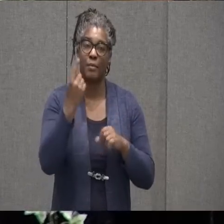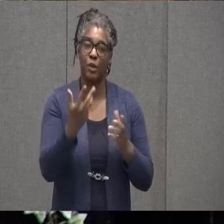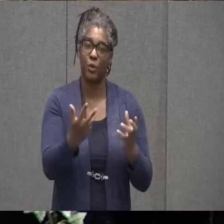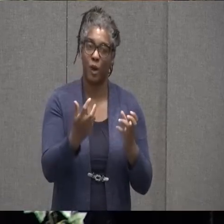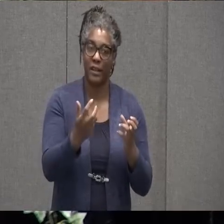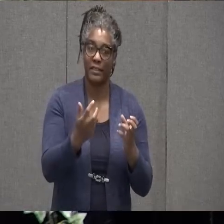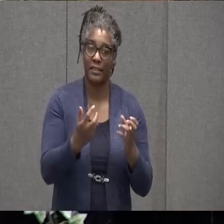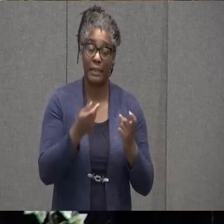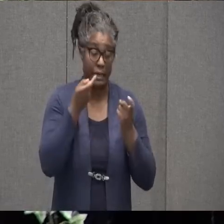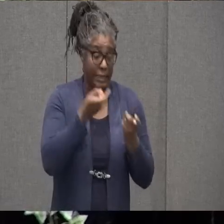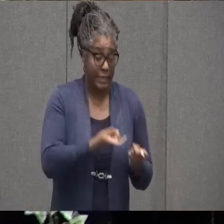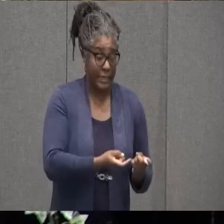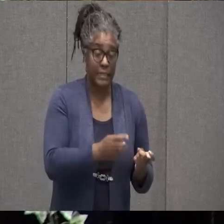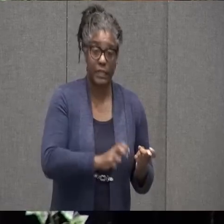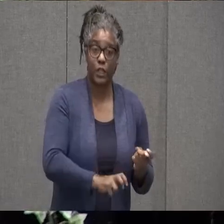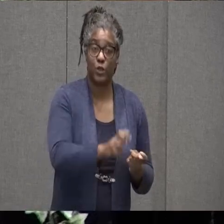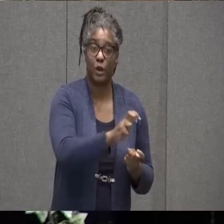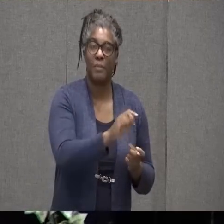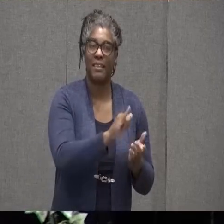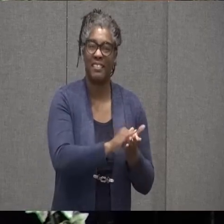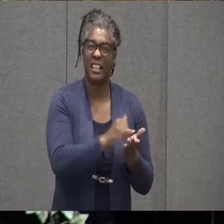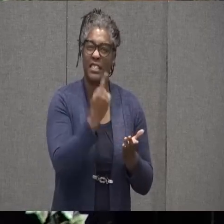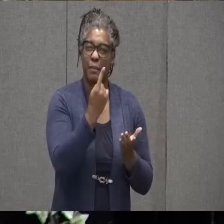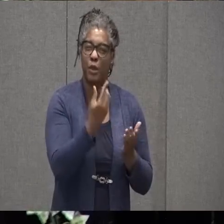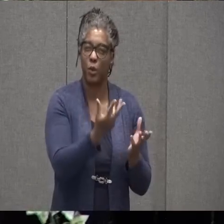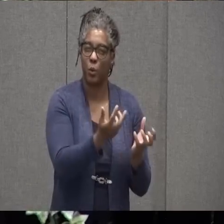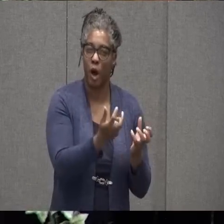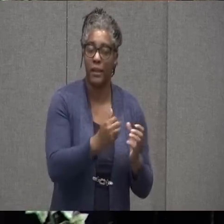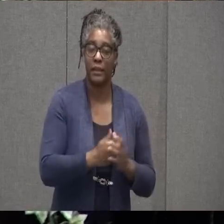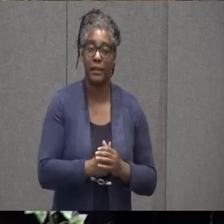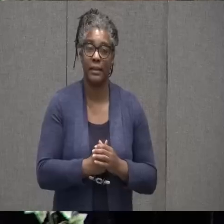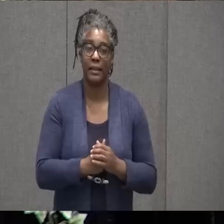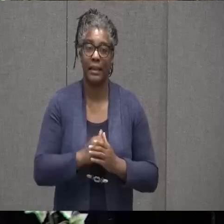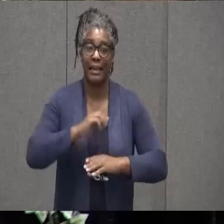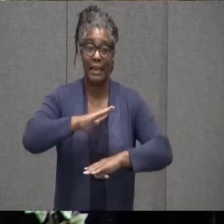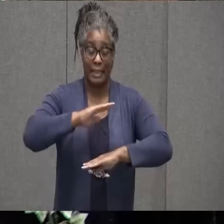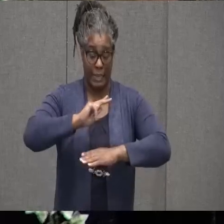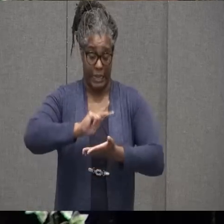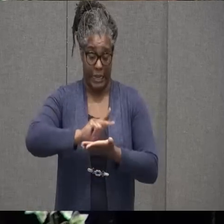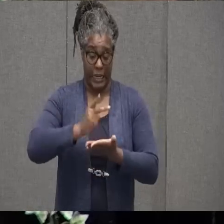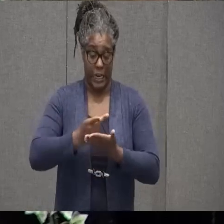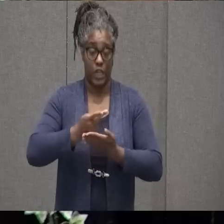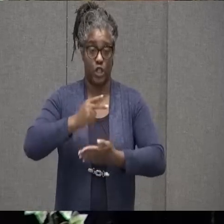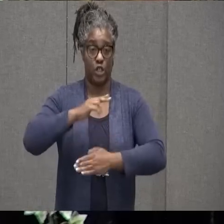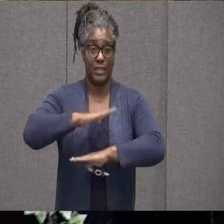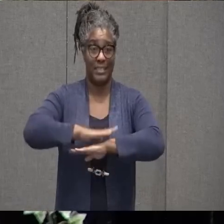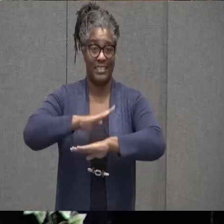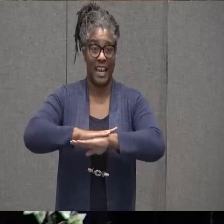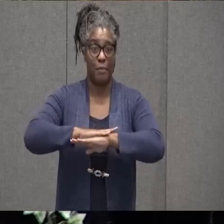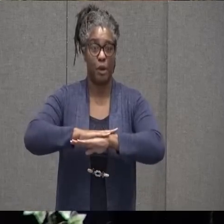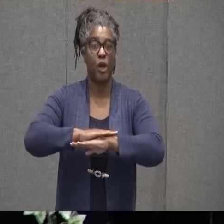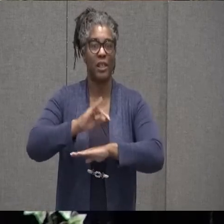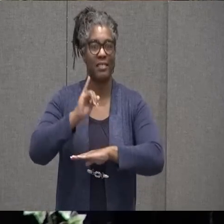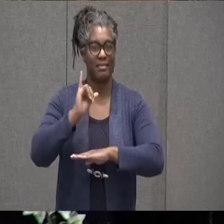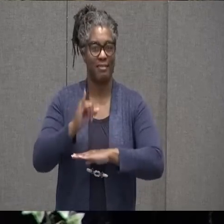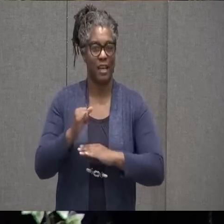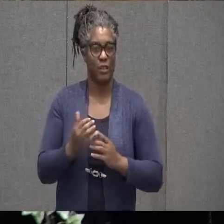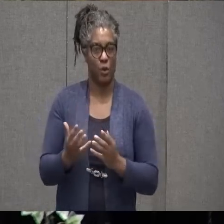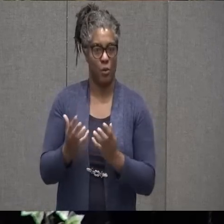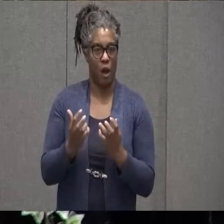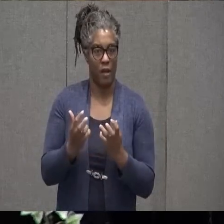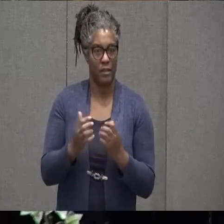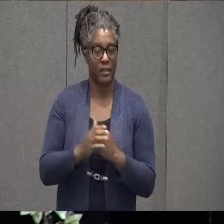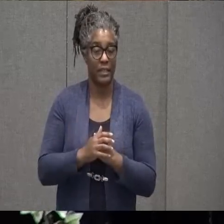a want. A kitchen table is a want. They may have to choose between the